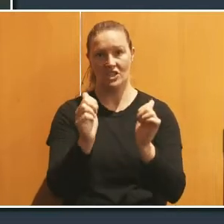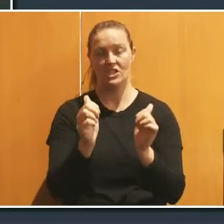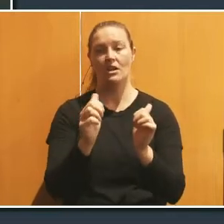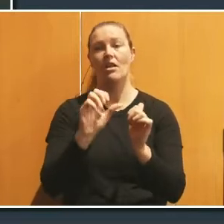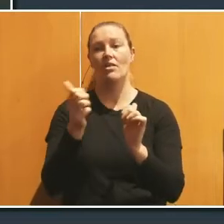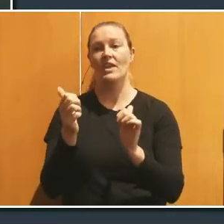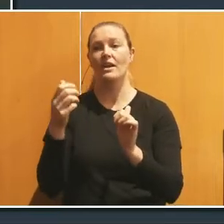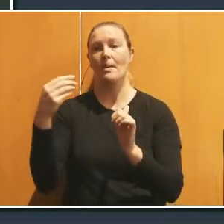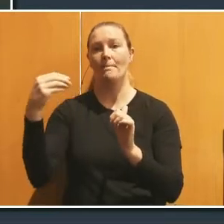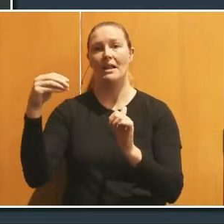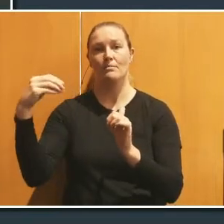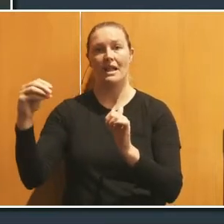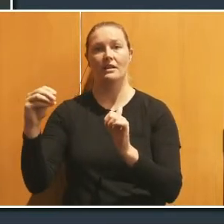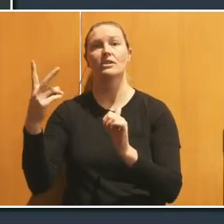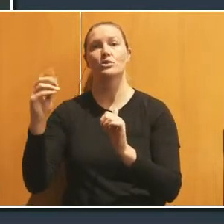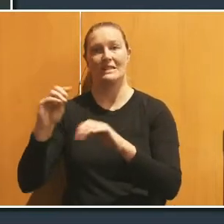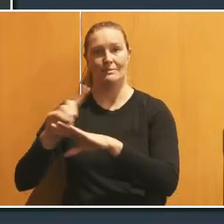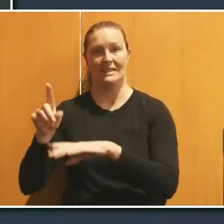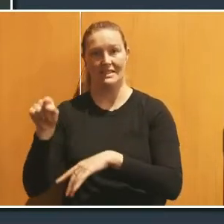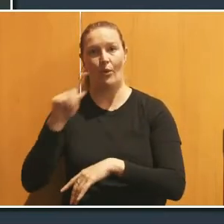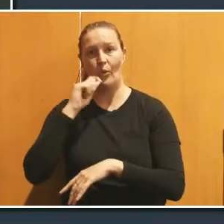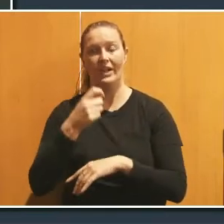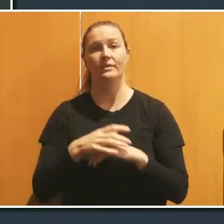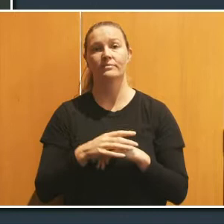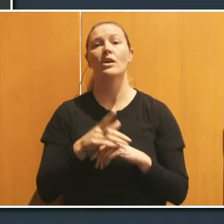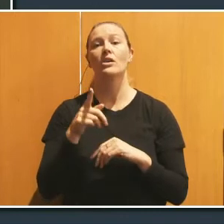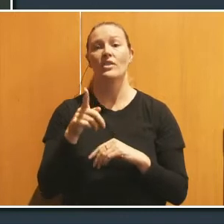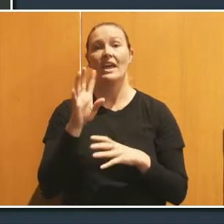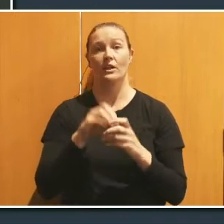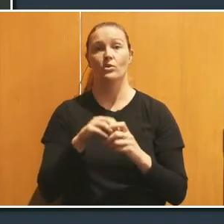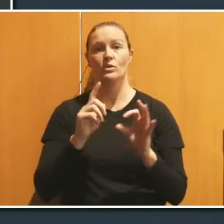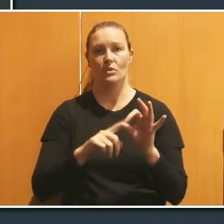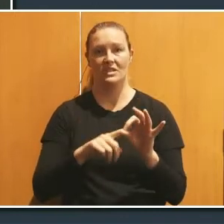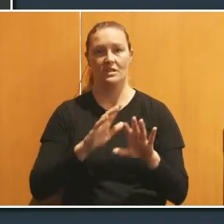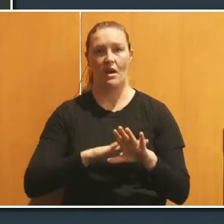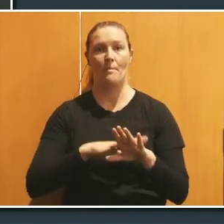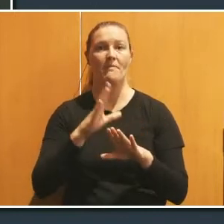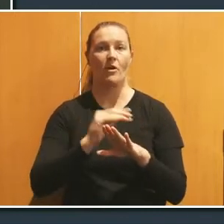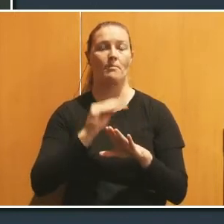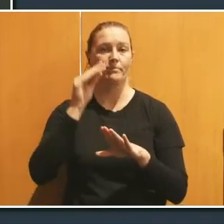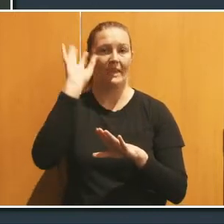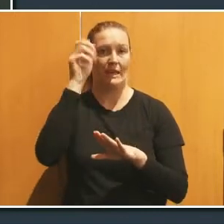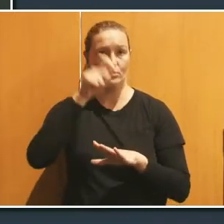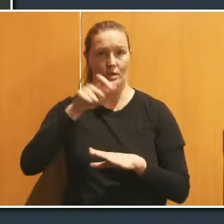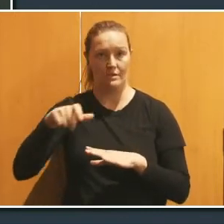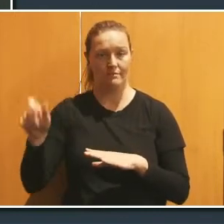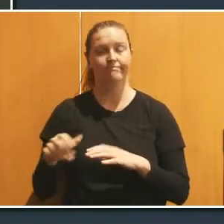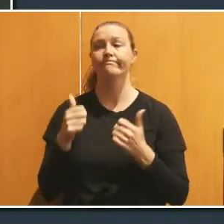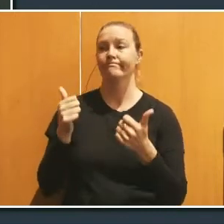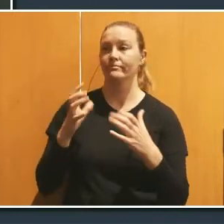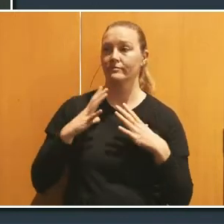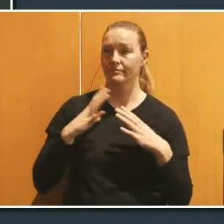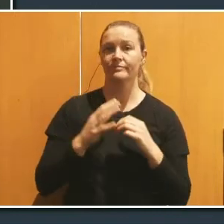bell at 20 minutes. Sounds good. And that will include question time from councillors. So welcome. Sounds good.